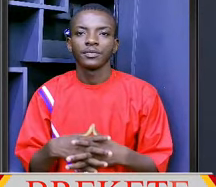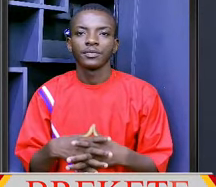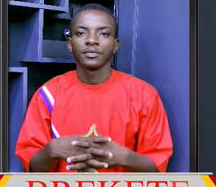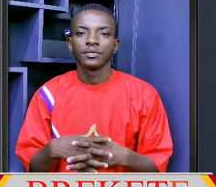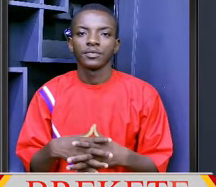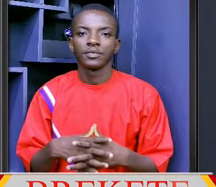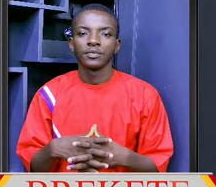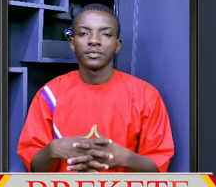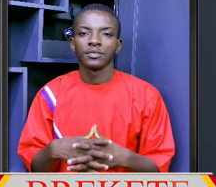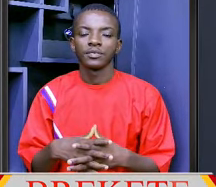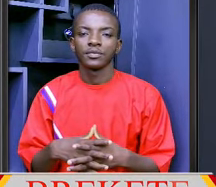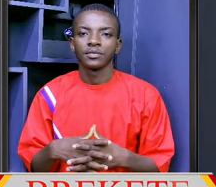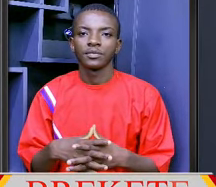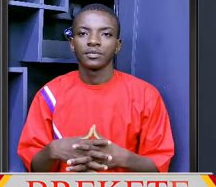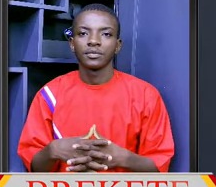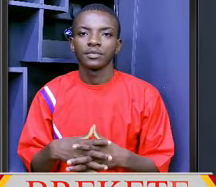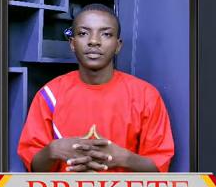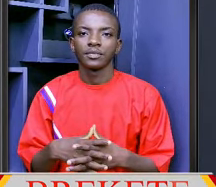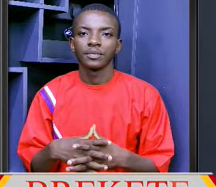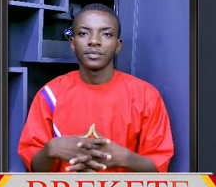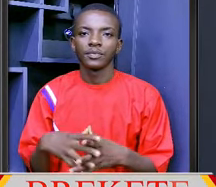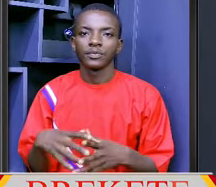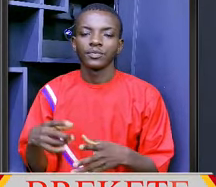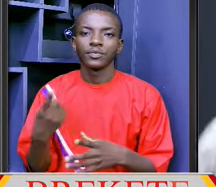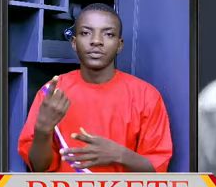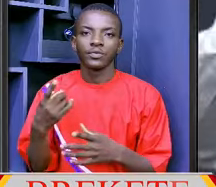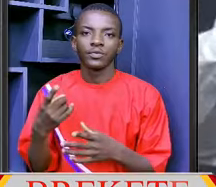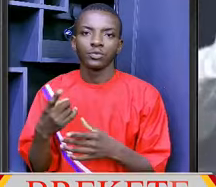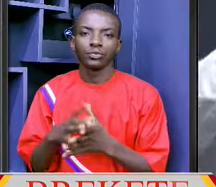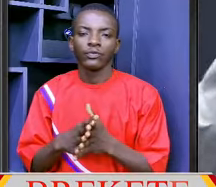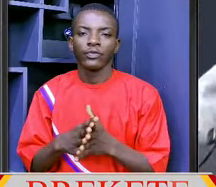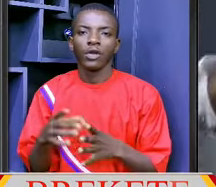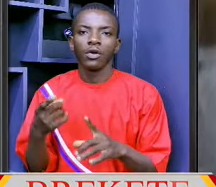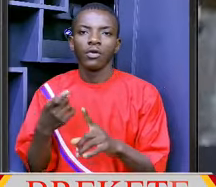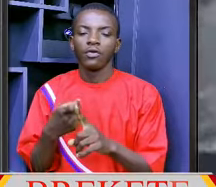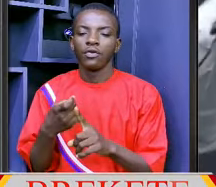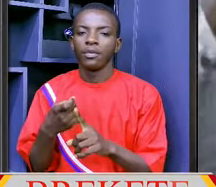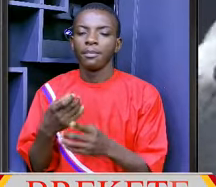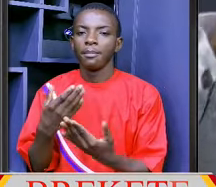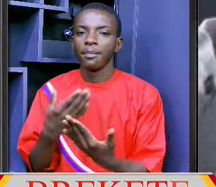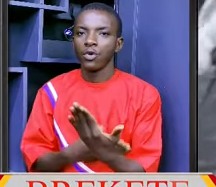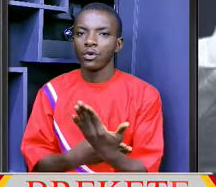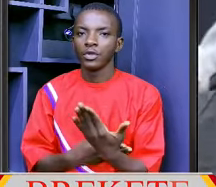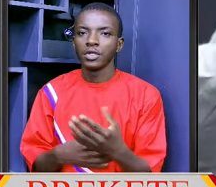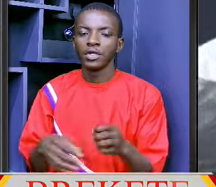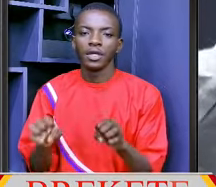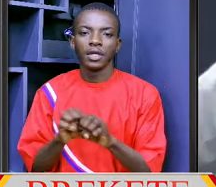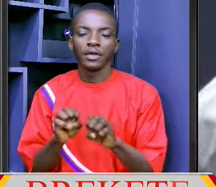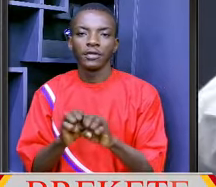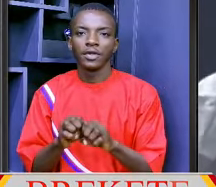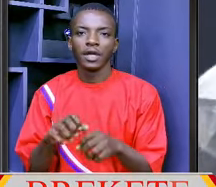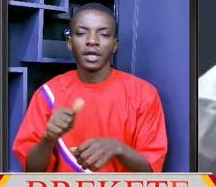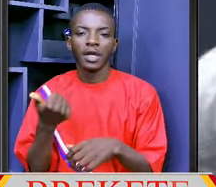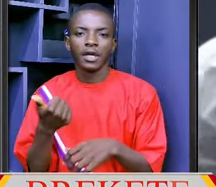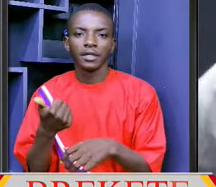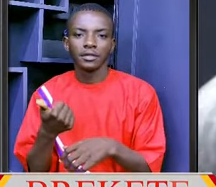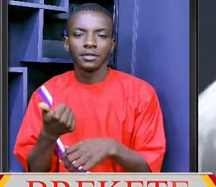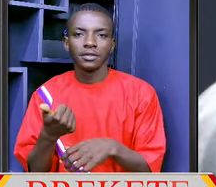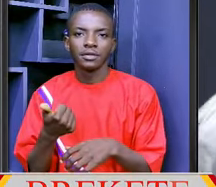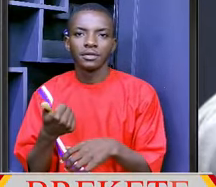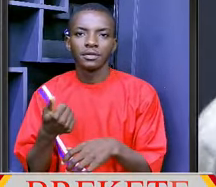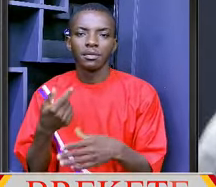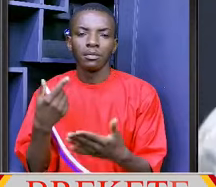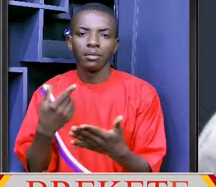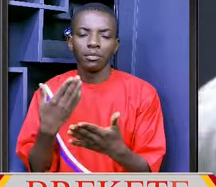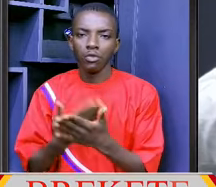Okay, sir. I beg. Okay, sir. I beg. Okay, once it... from morning, even any once